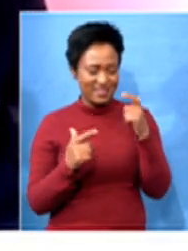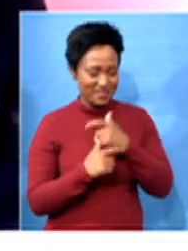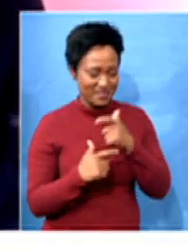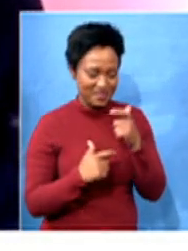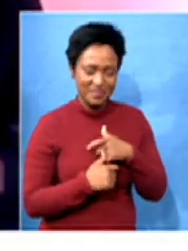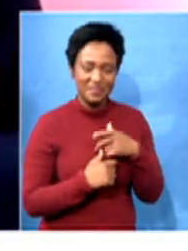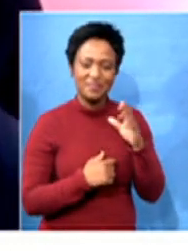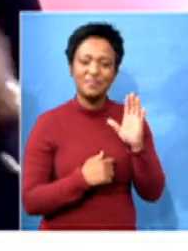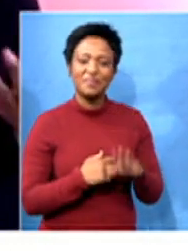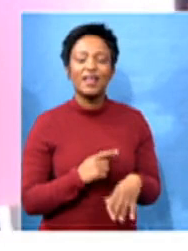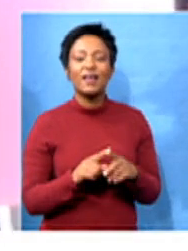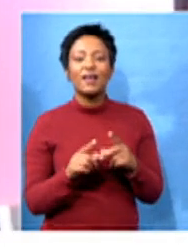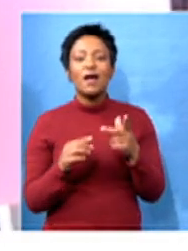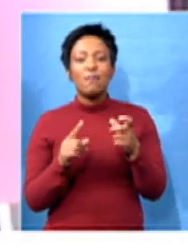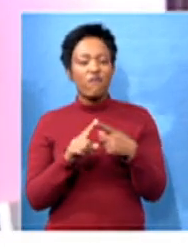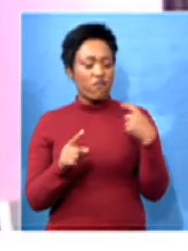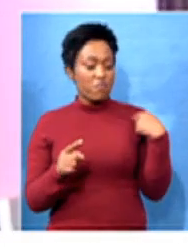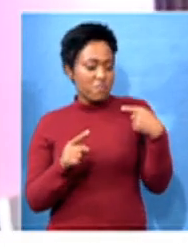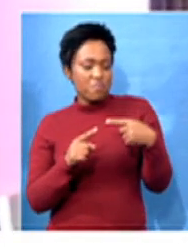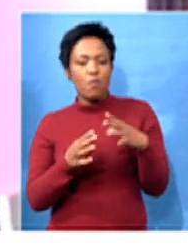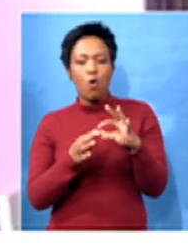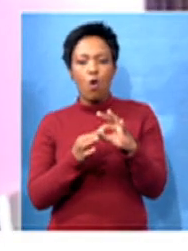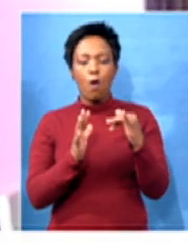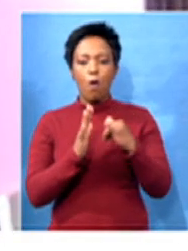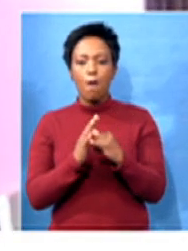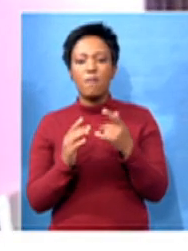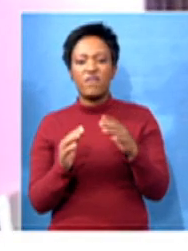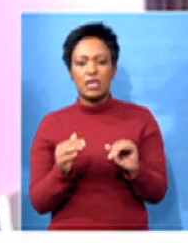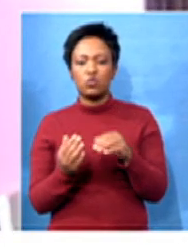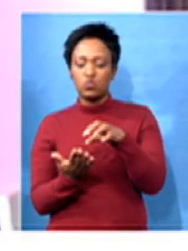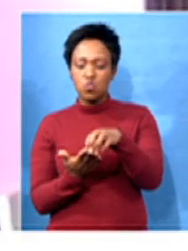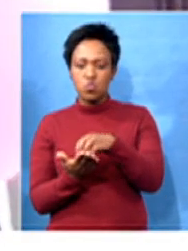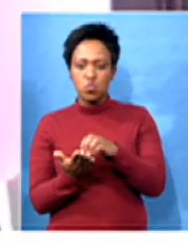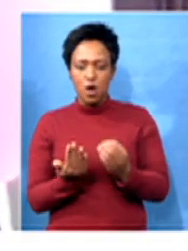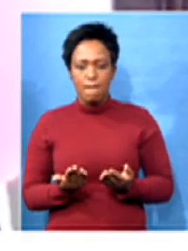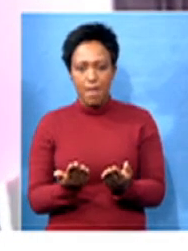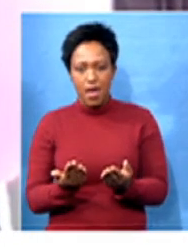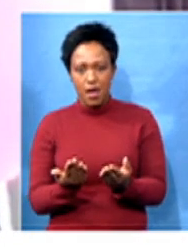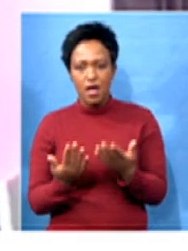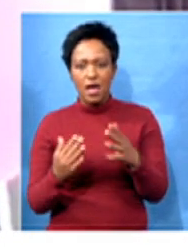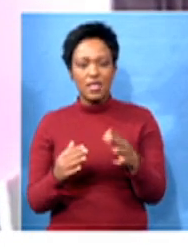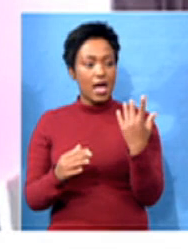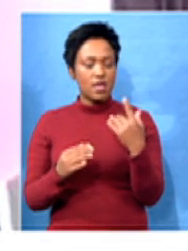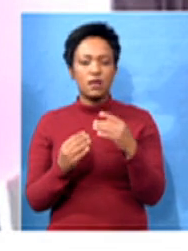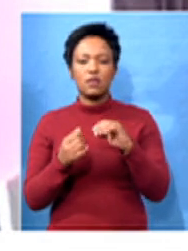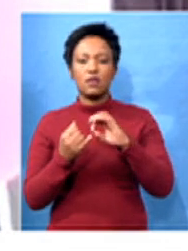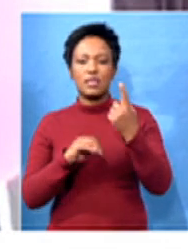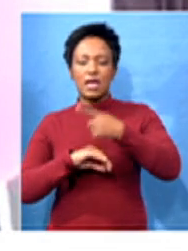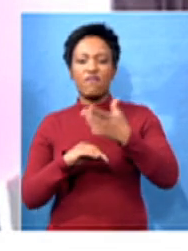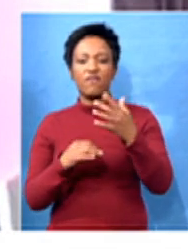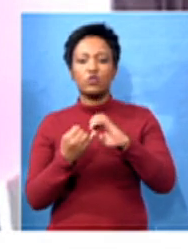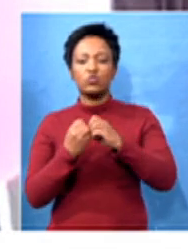Yeah, I mean, I've been at home, you know, I've been baking. I love to bake. The other day, I tried makwinya. So,